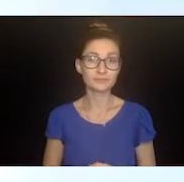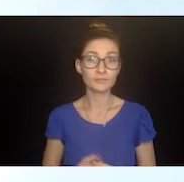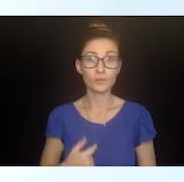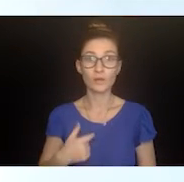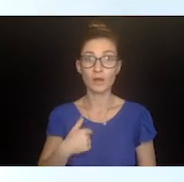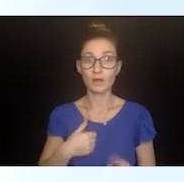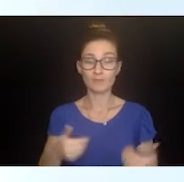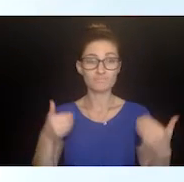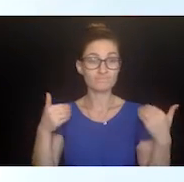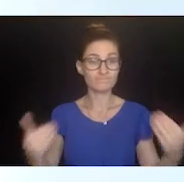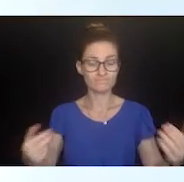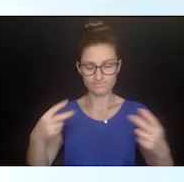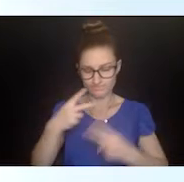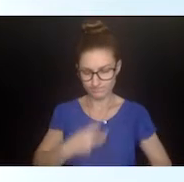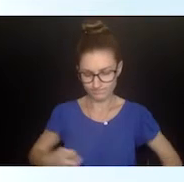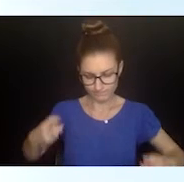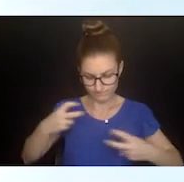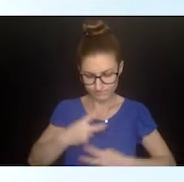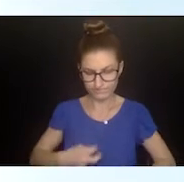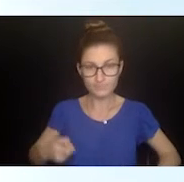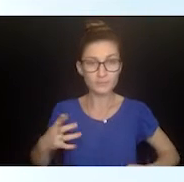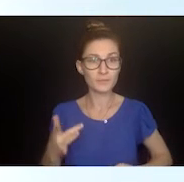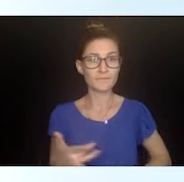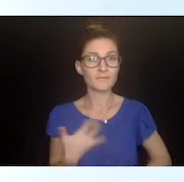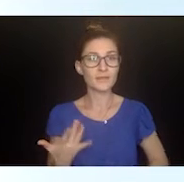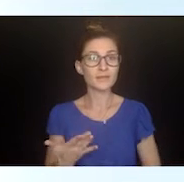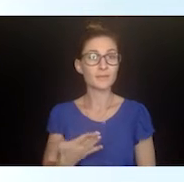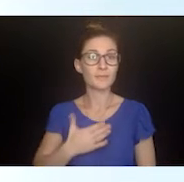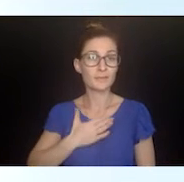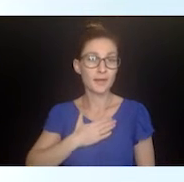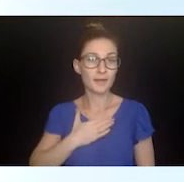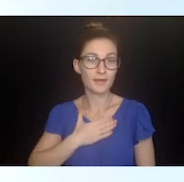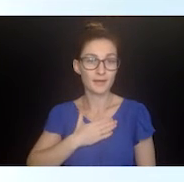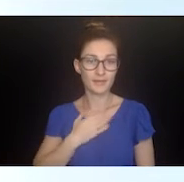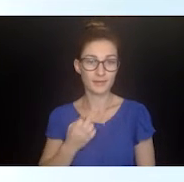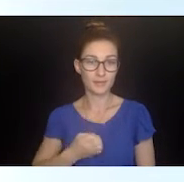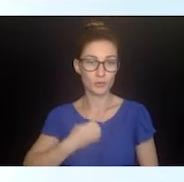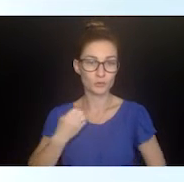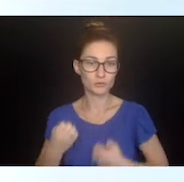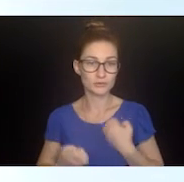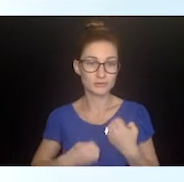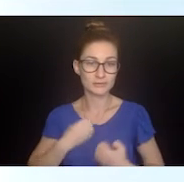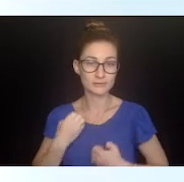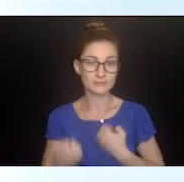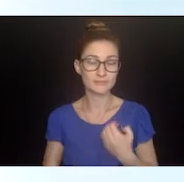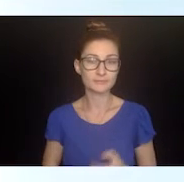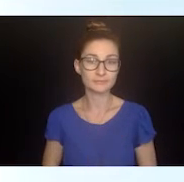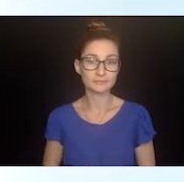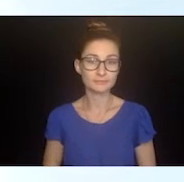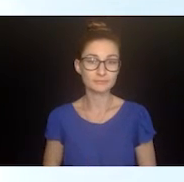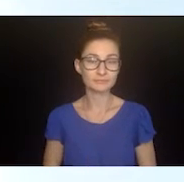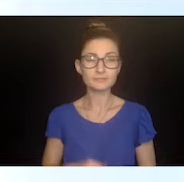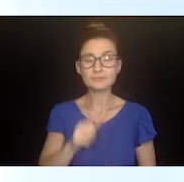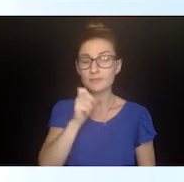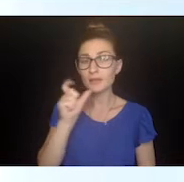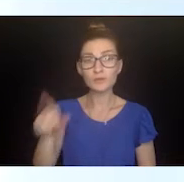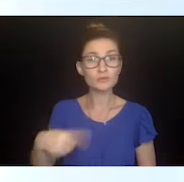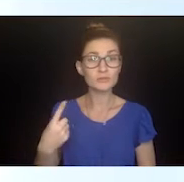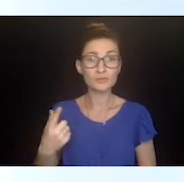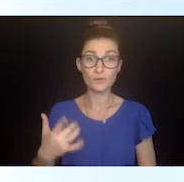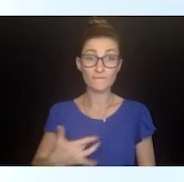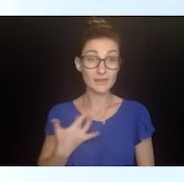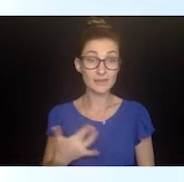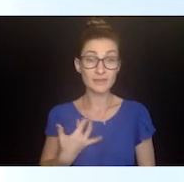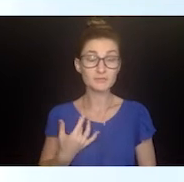on a huge discovery internally to feel my emotions. Not only to feel